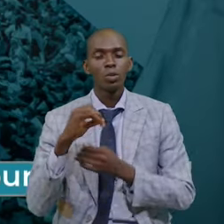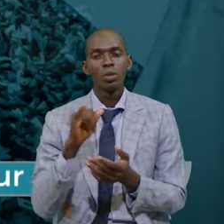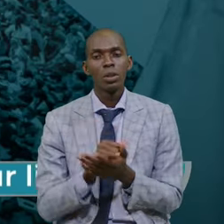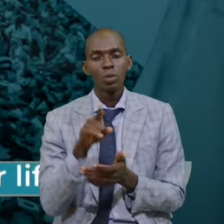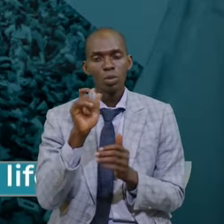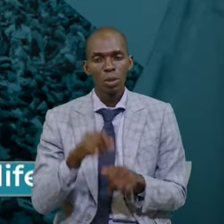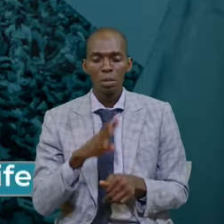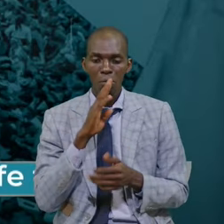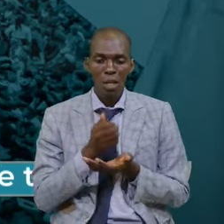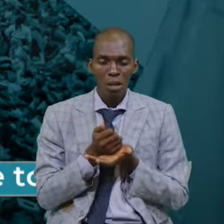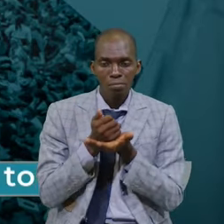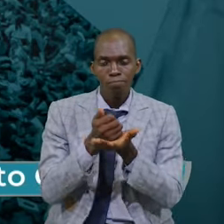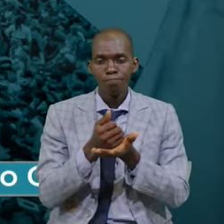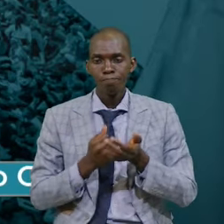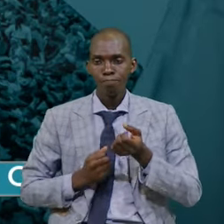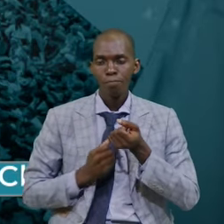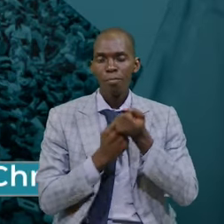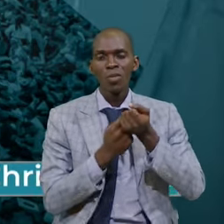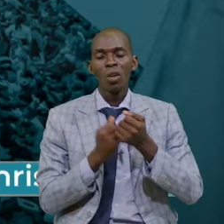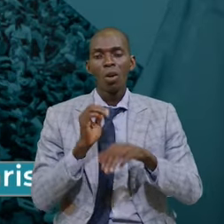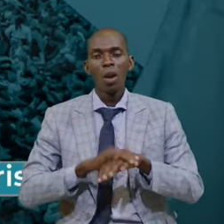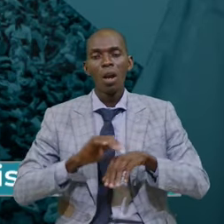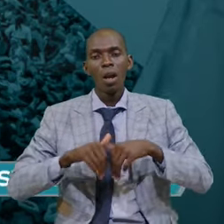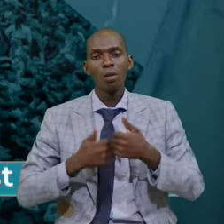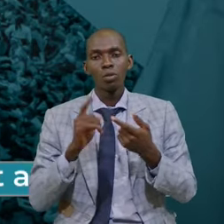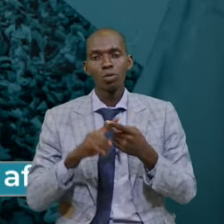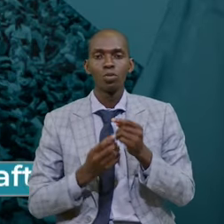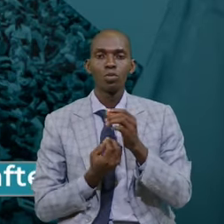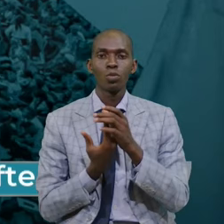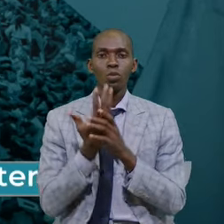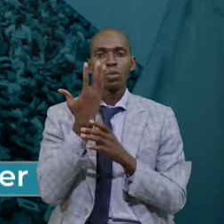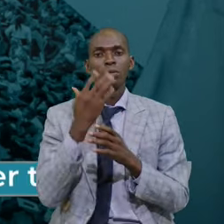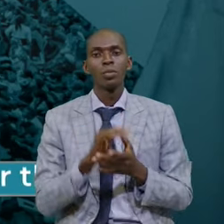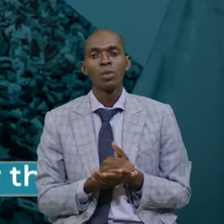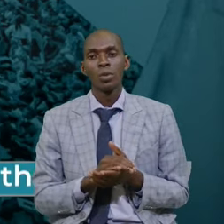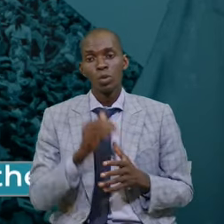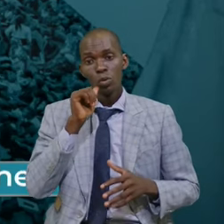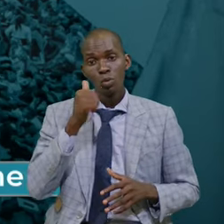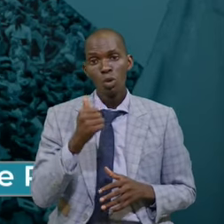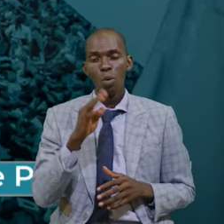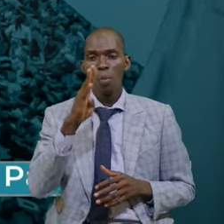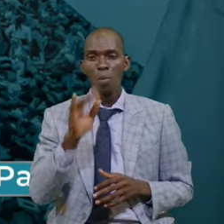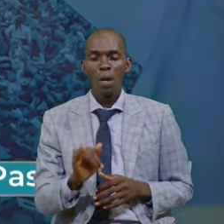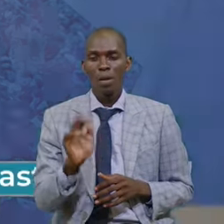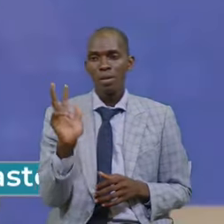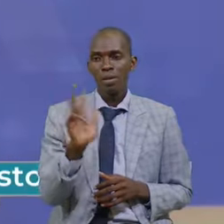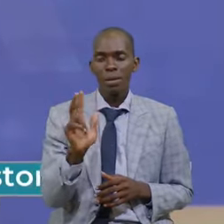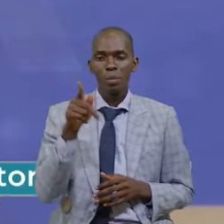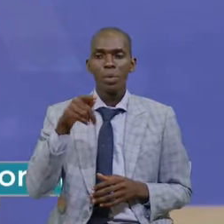assisted. How you can grow tomorrow by 3